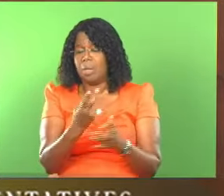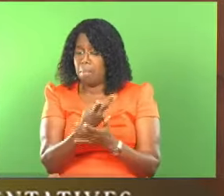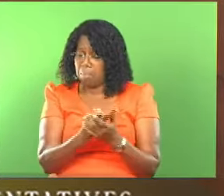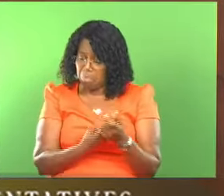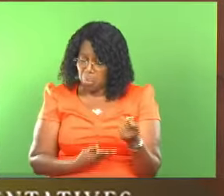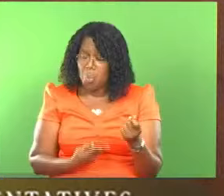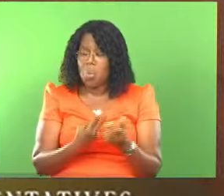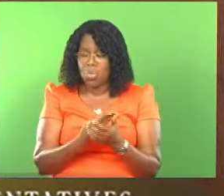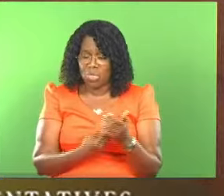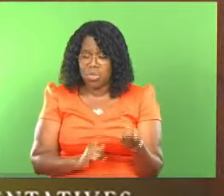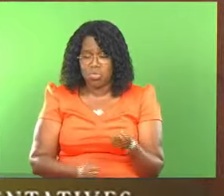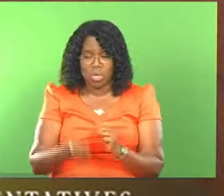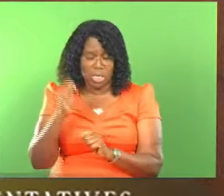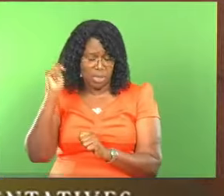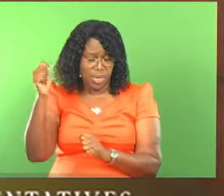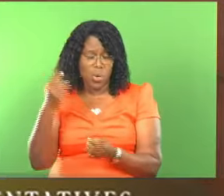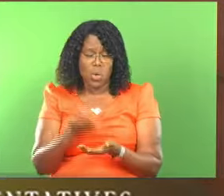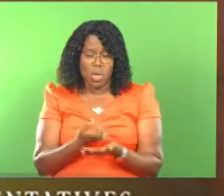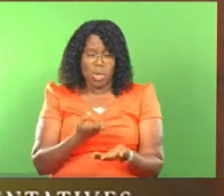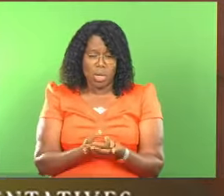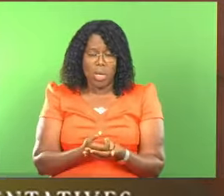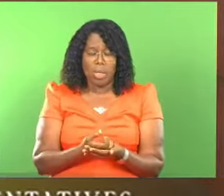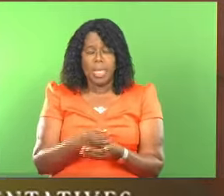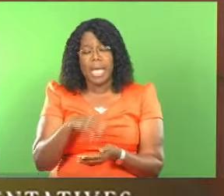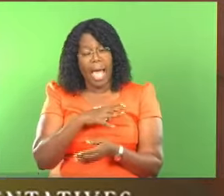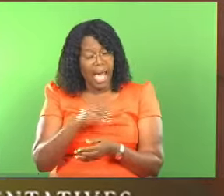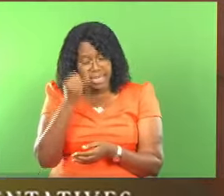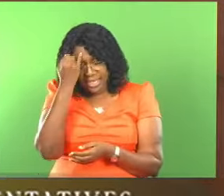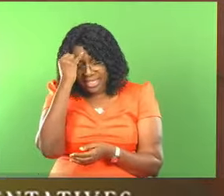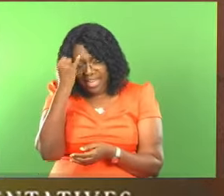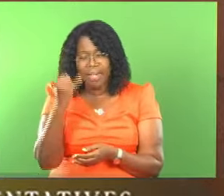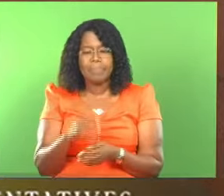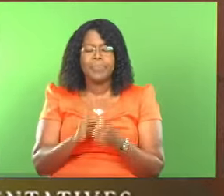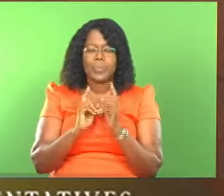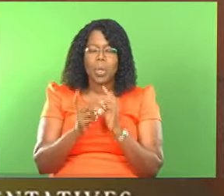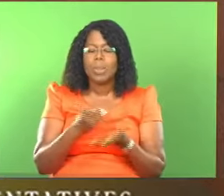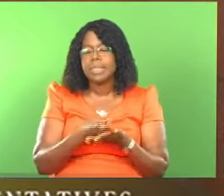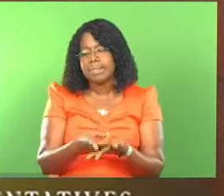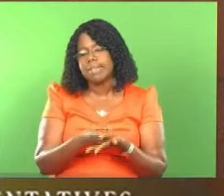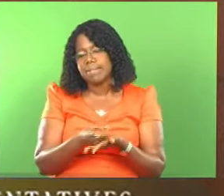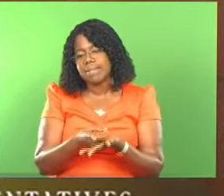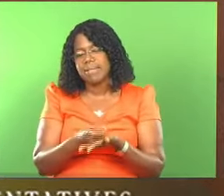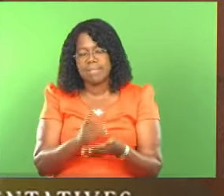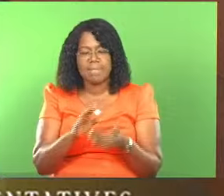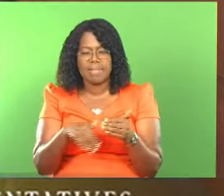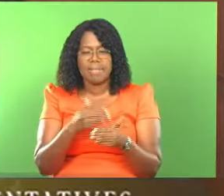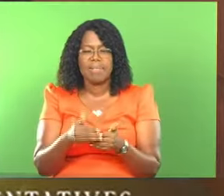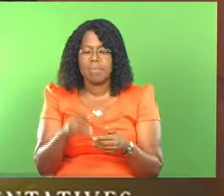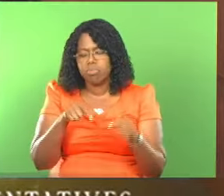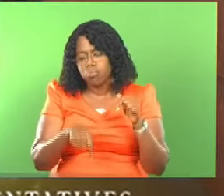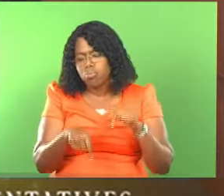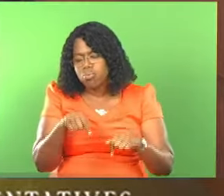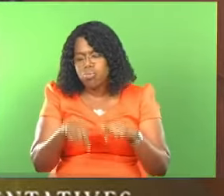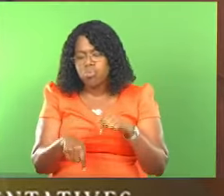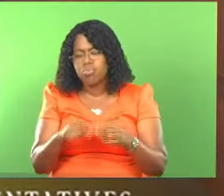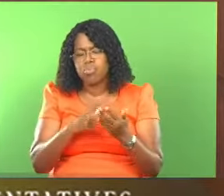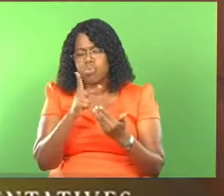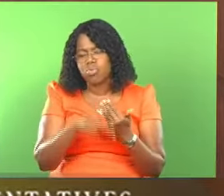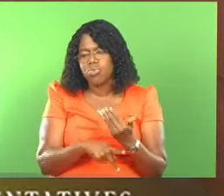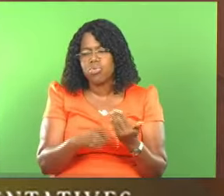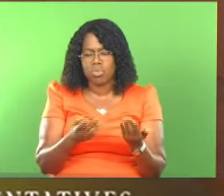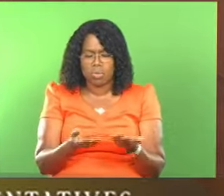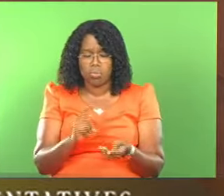companies to participate in various energy-related projects here in Trinidad and Tobago. And we are proud to